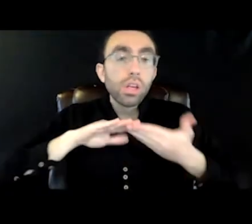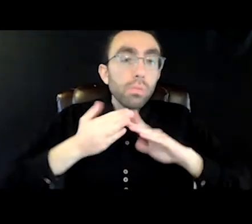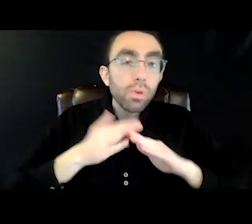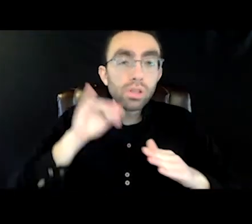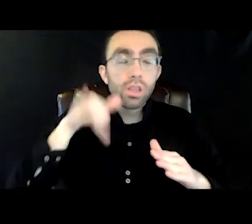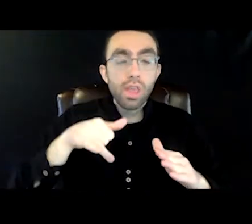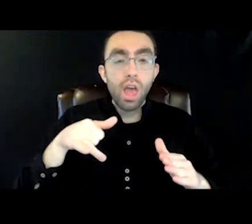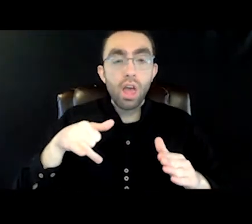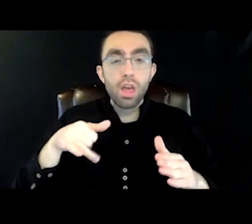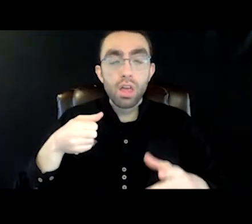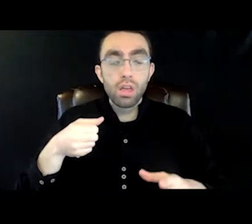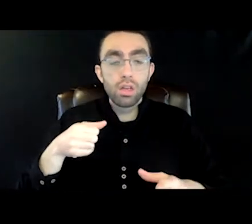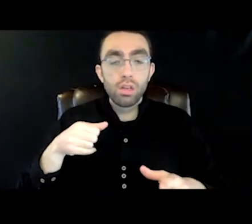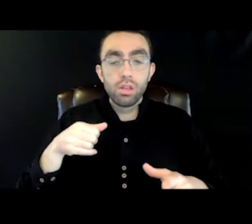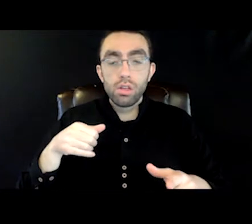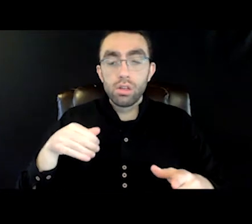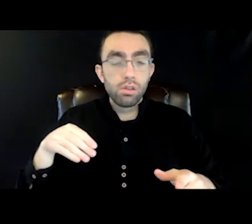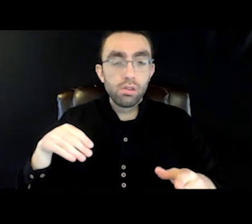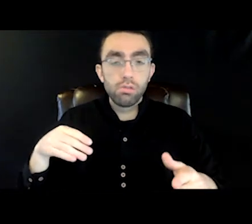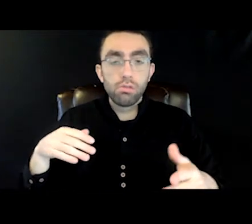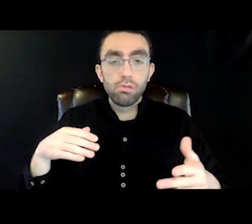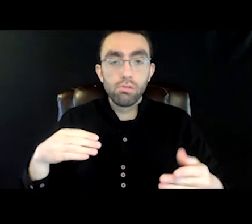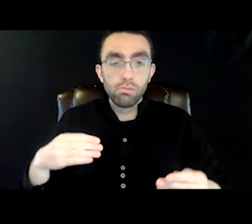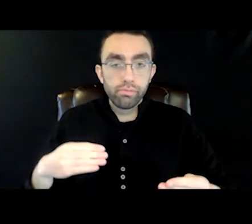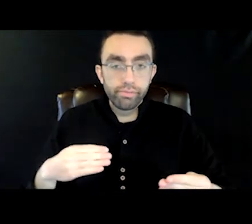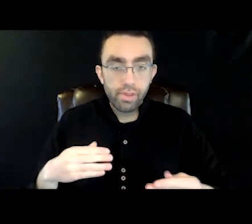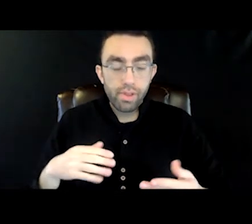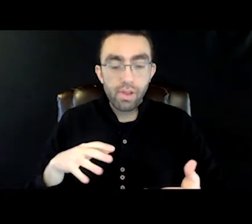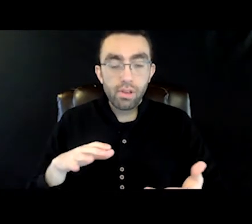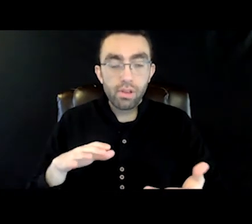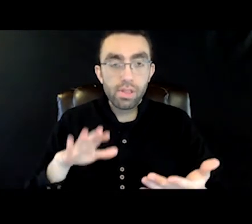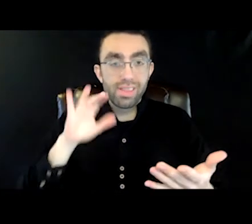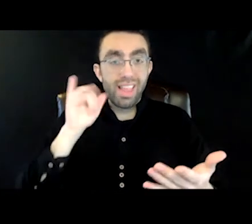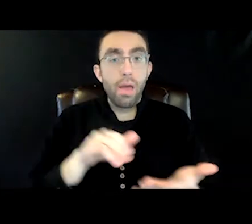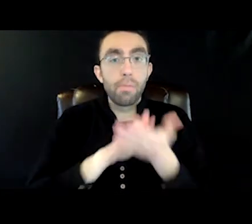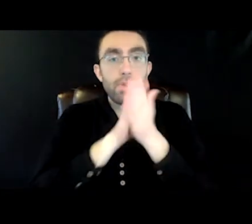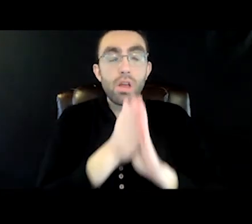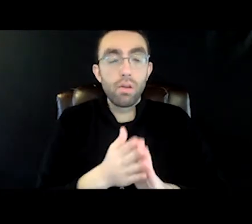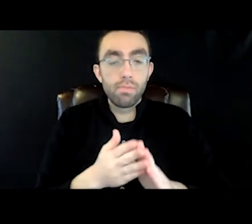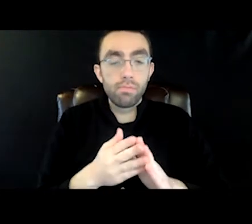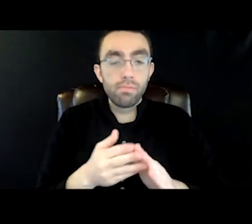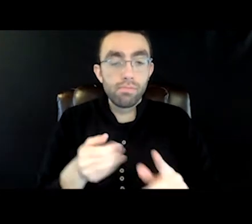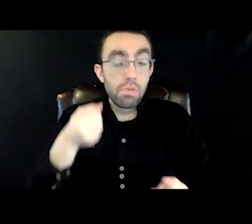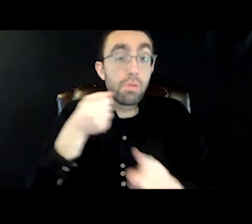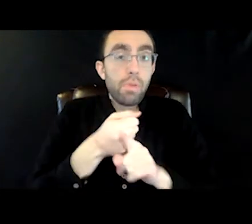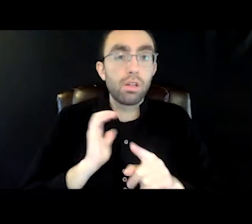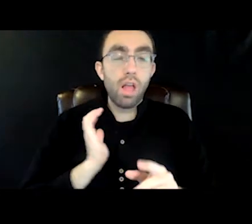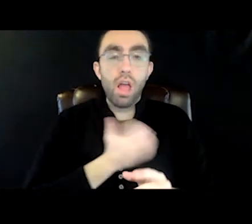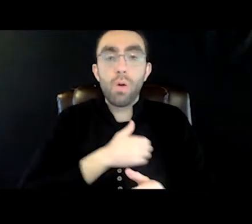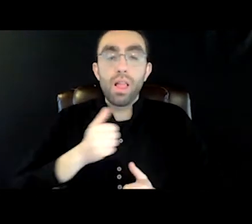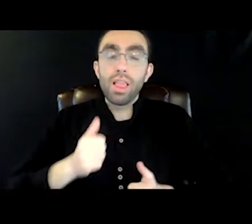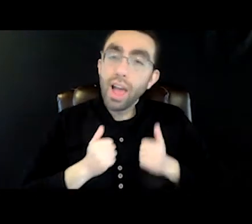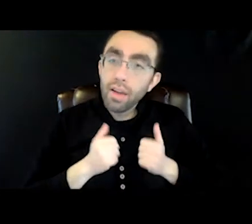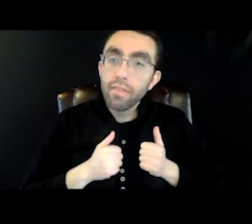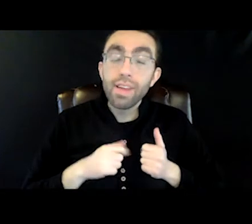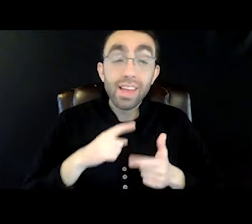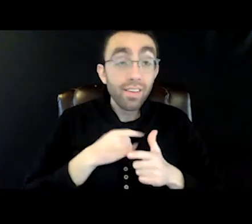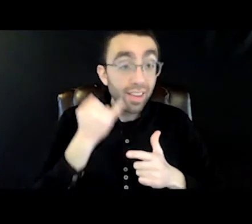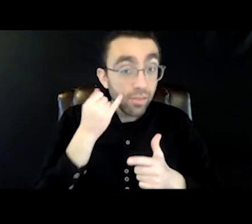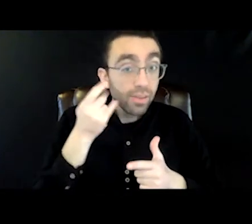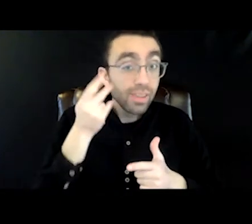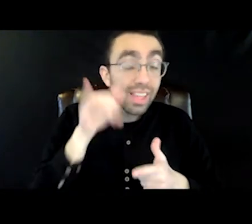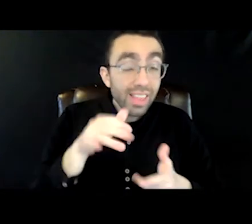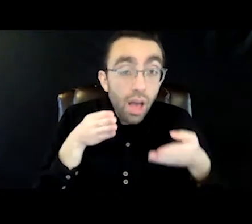And I'm sorry, I'm not able to look at the comments while I'm doing this. So, all right, so now we get to narrative